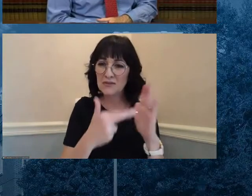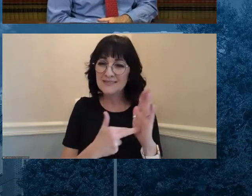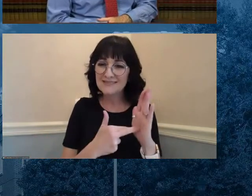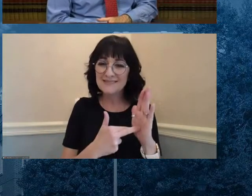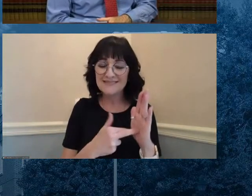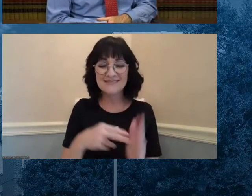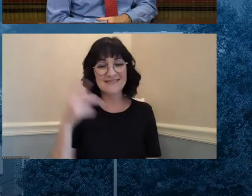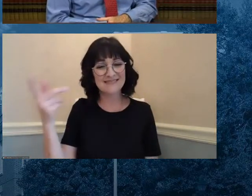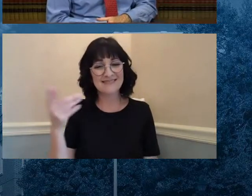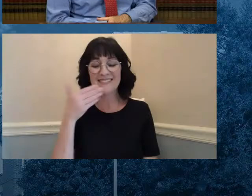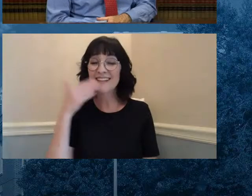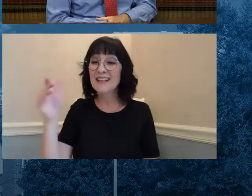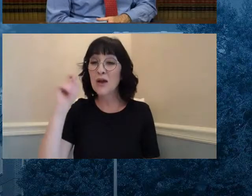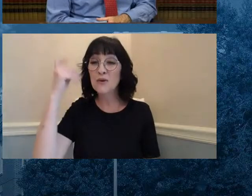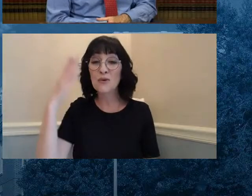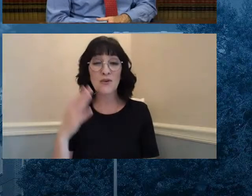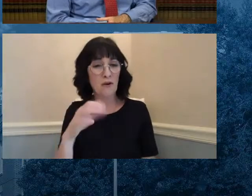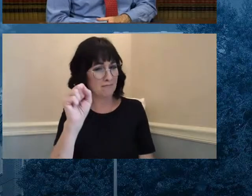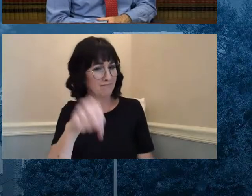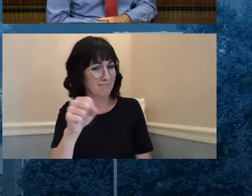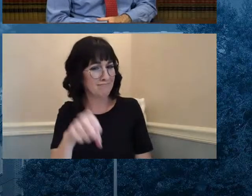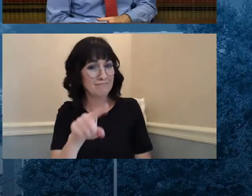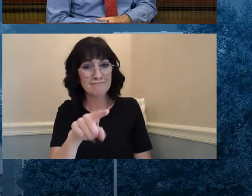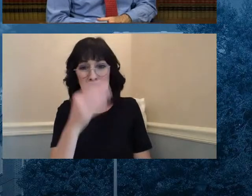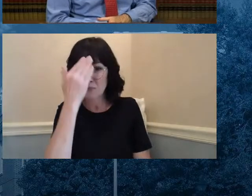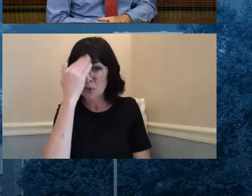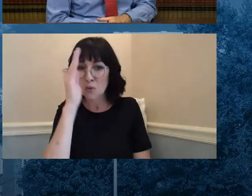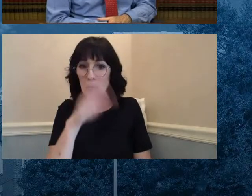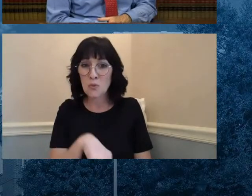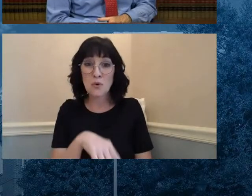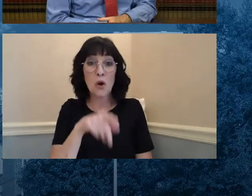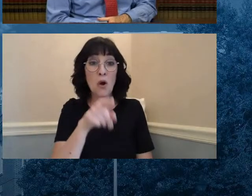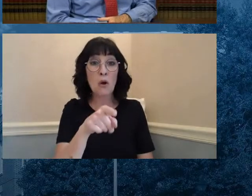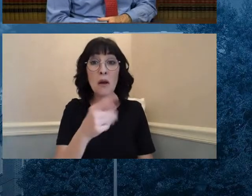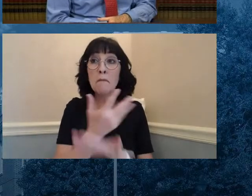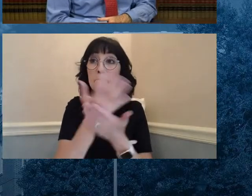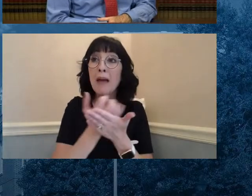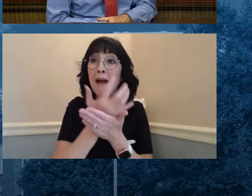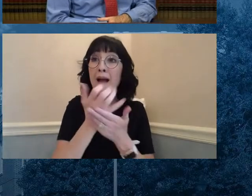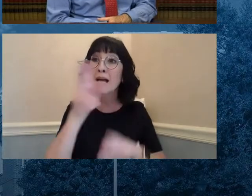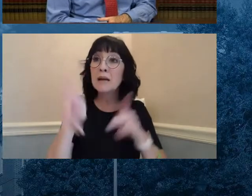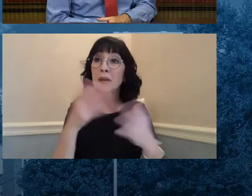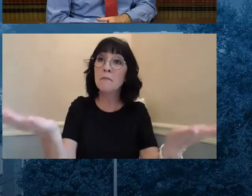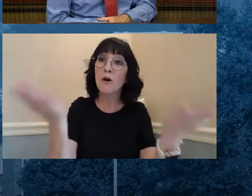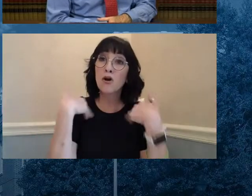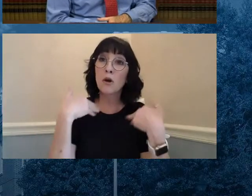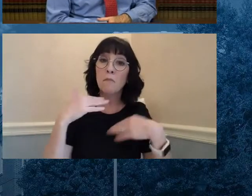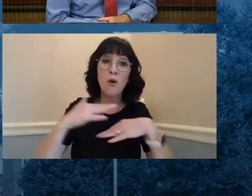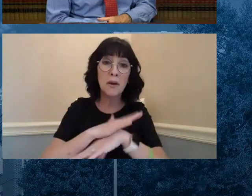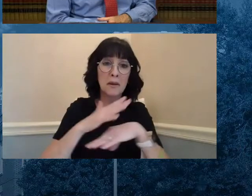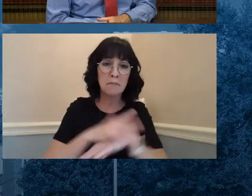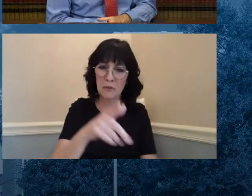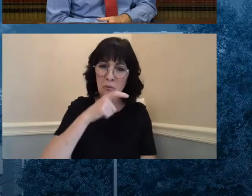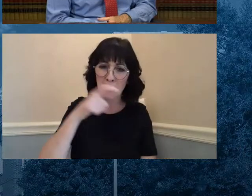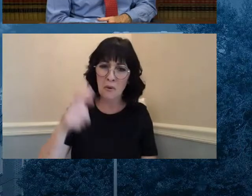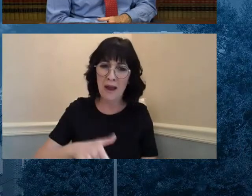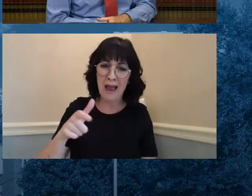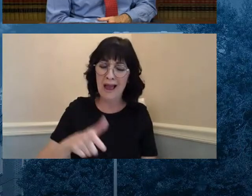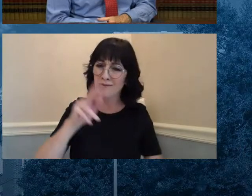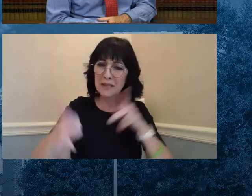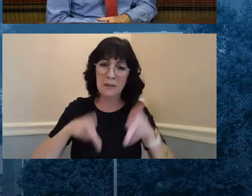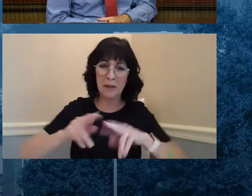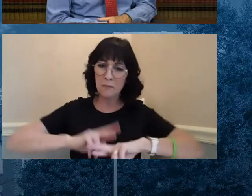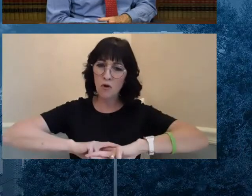to the beaches. I think it's going to be a big beach summer this year. We appreciate your partnership, and thank you for that last